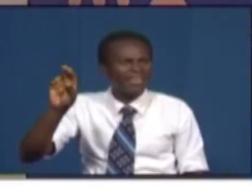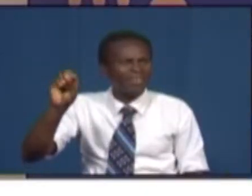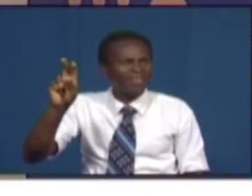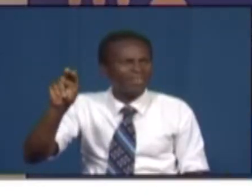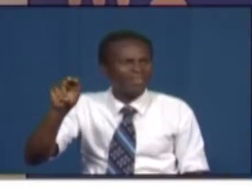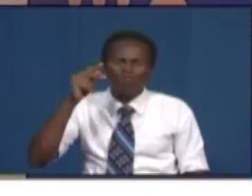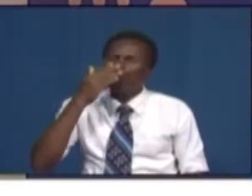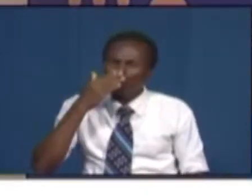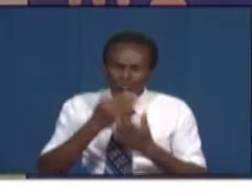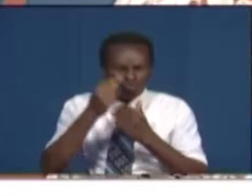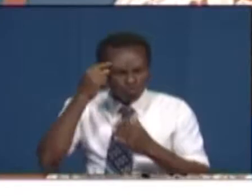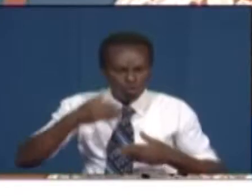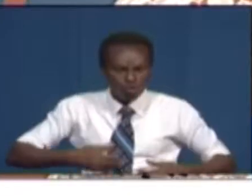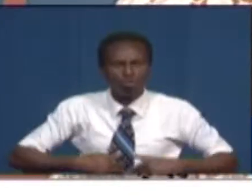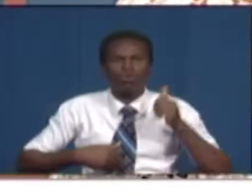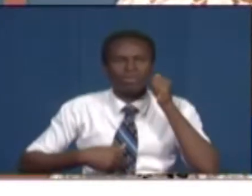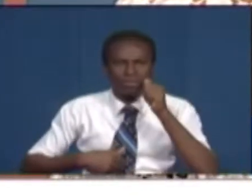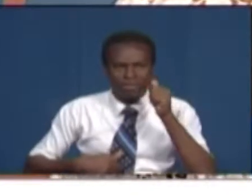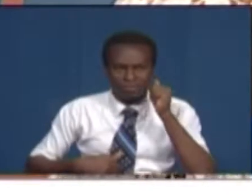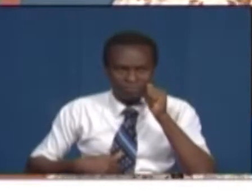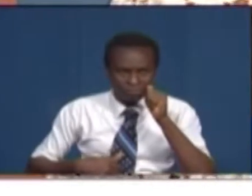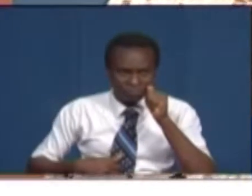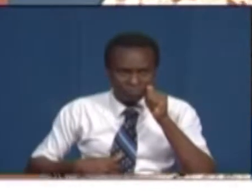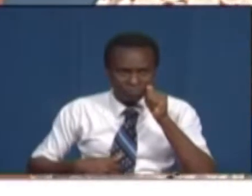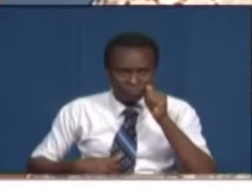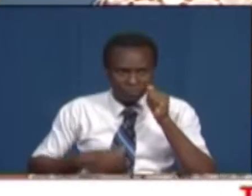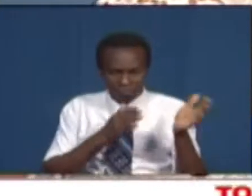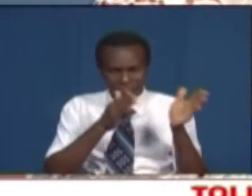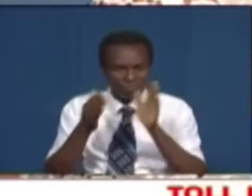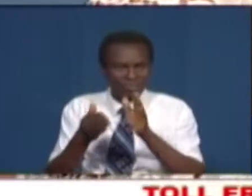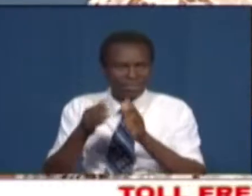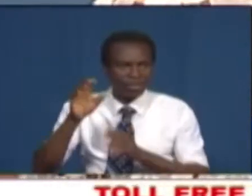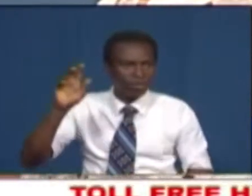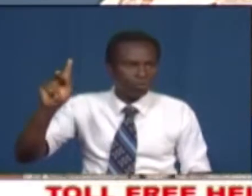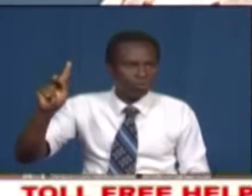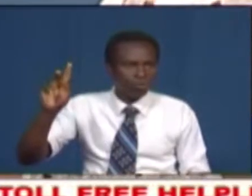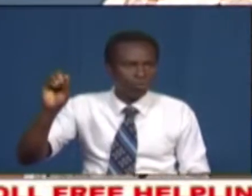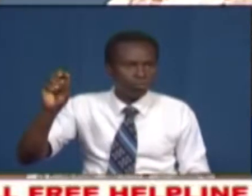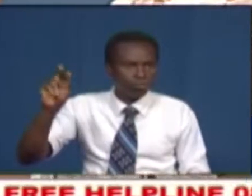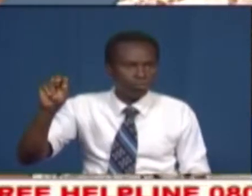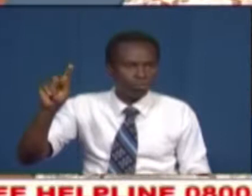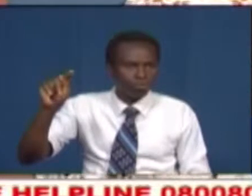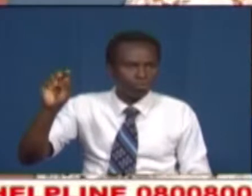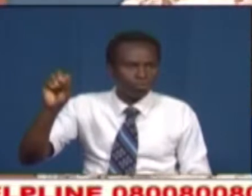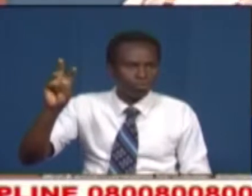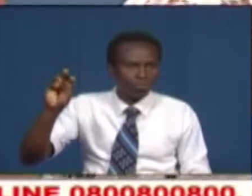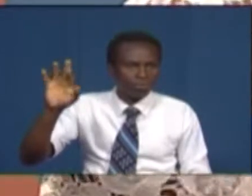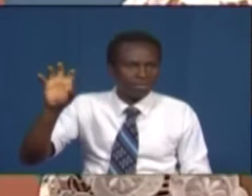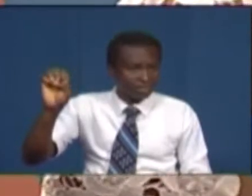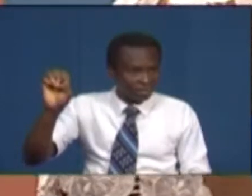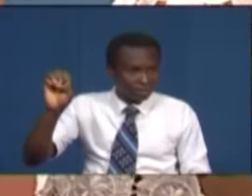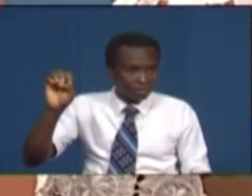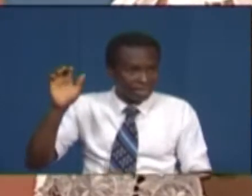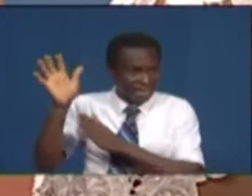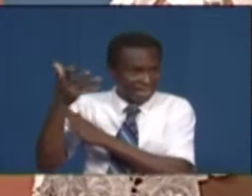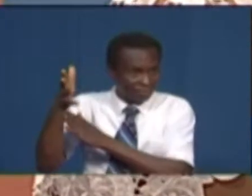adolescents. And so we only know about the cocoyam leaves, that's the kotumri, but we should also, you know, accept the fact that sweet